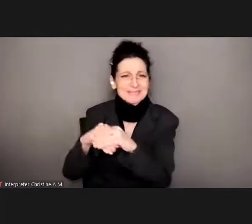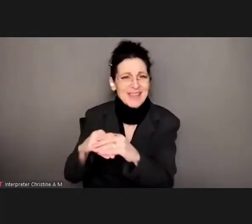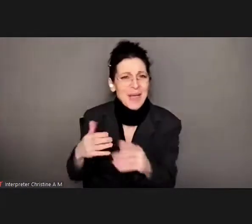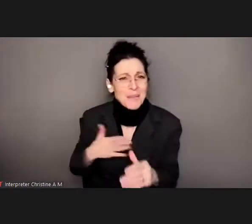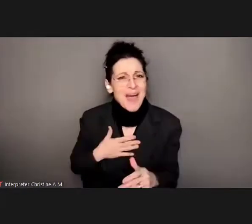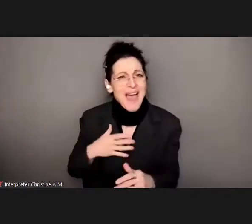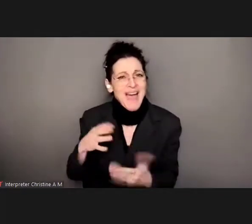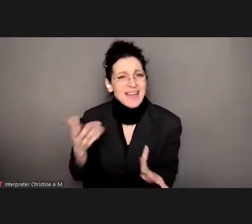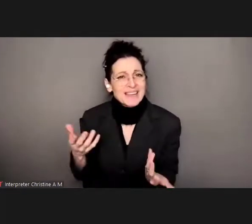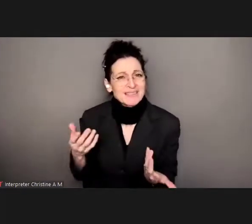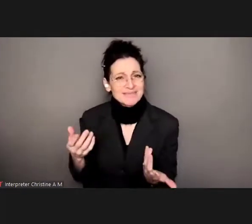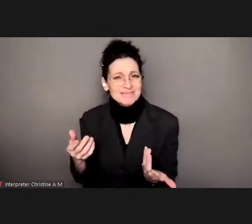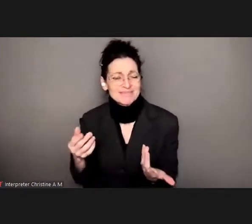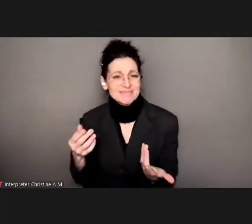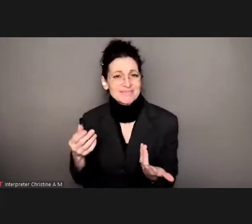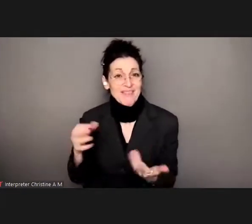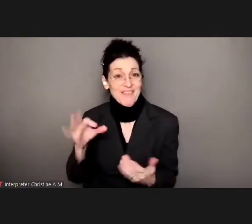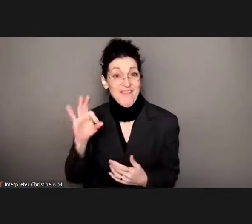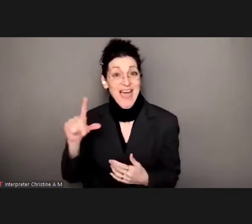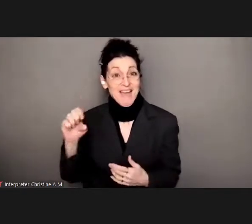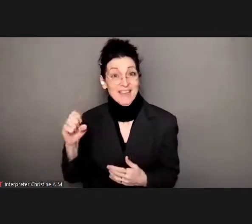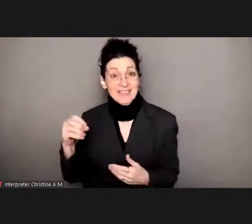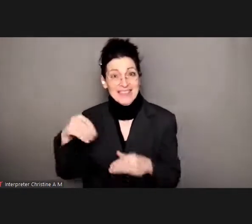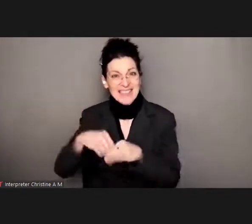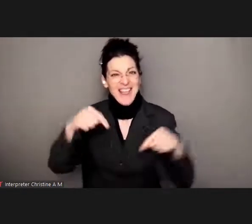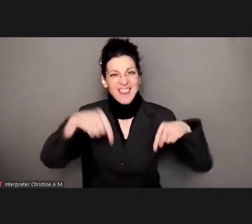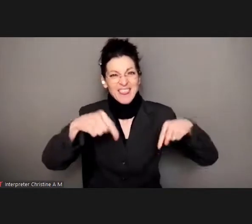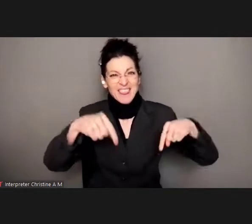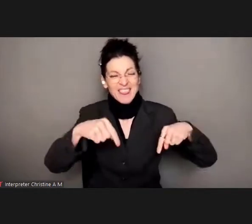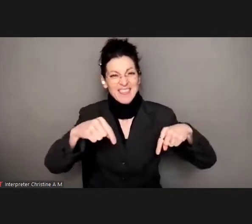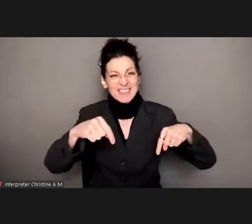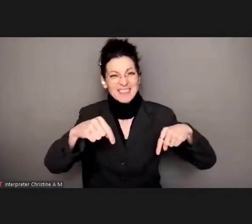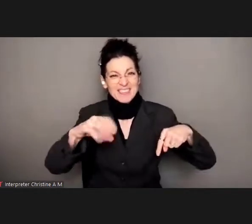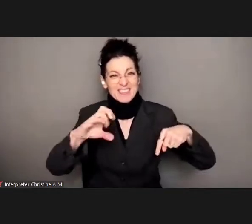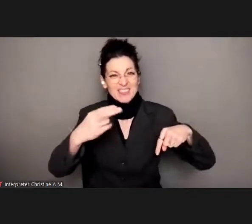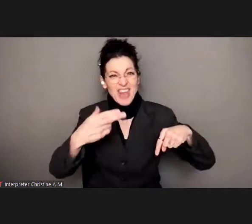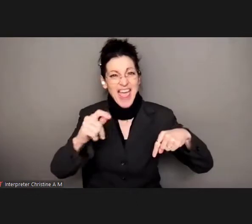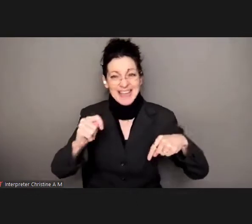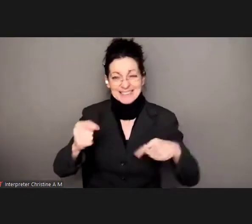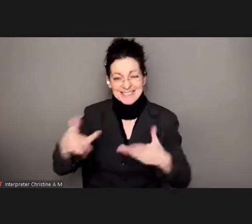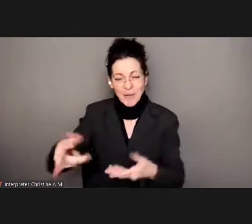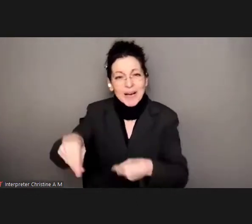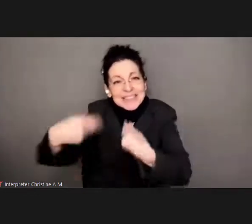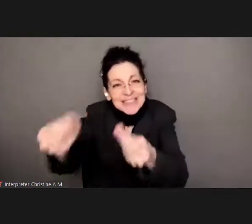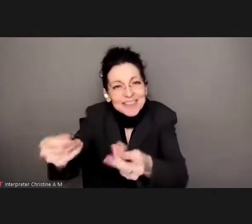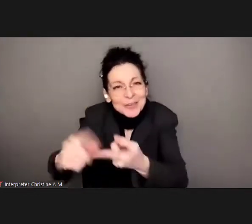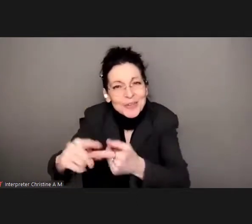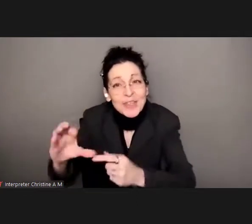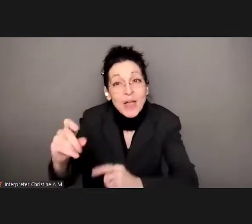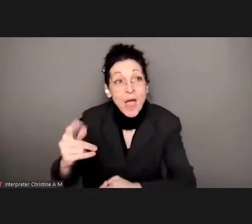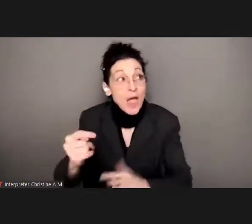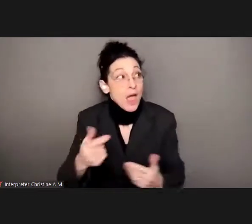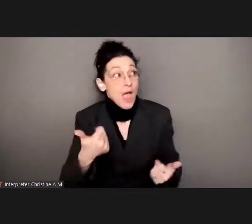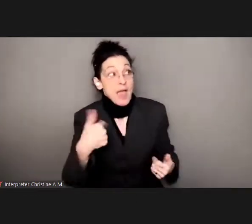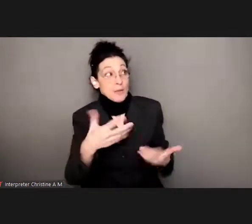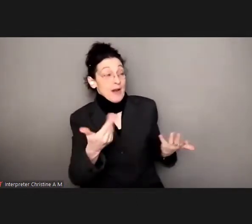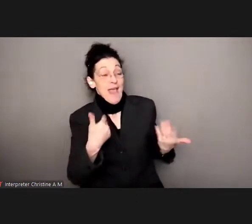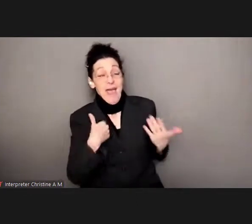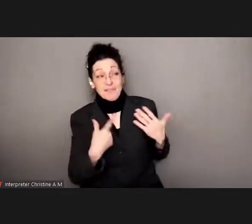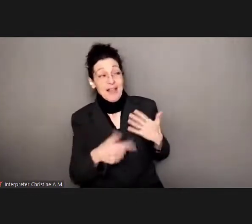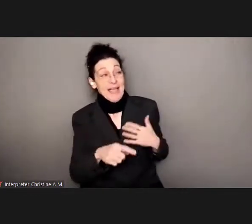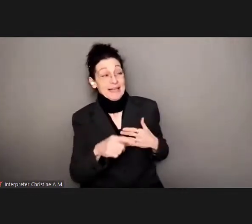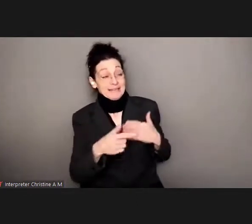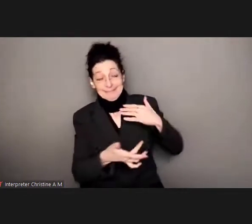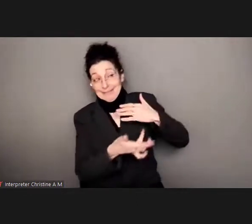Is there another way to do this? I would like to open the floor to anyone who's got expertise in this. I don't quite